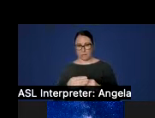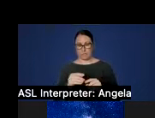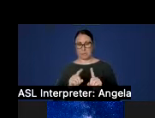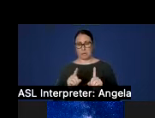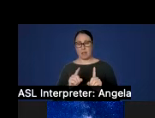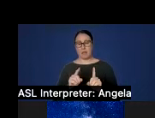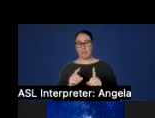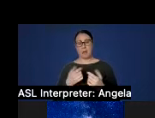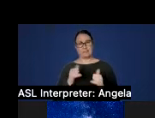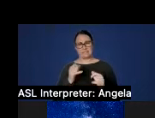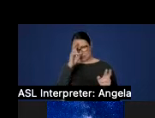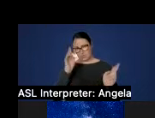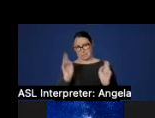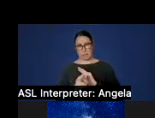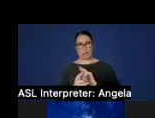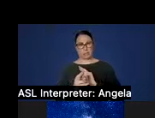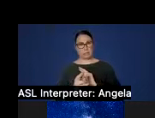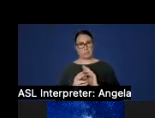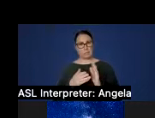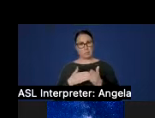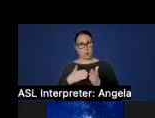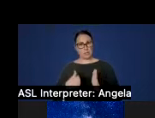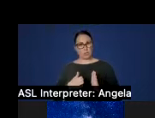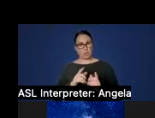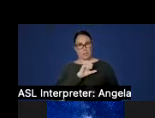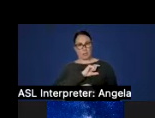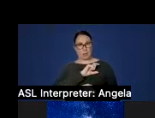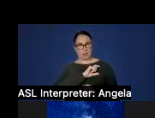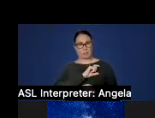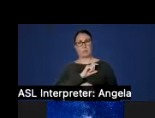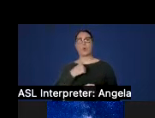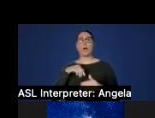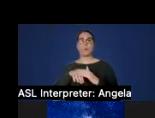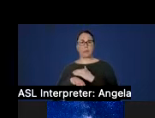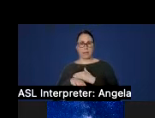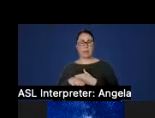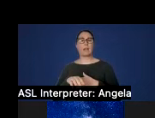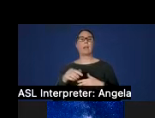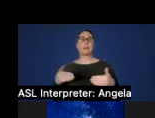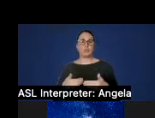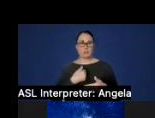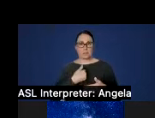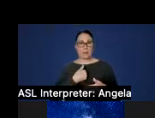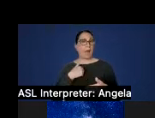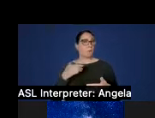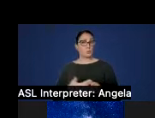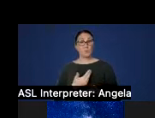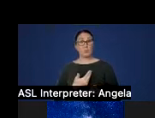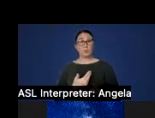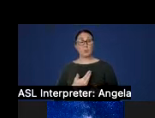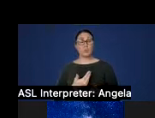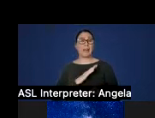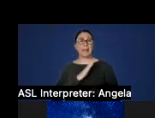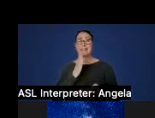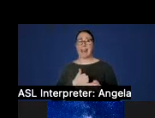office and law enforcement. And so when I went in, I introduced myself. I was new. There was no, you know, I had never worked